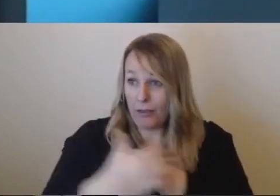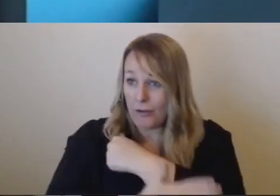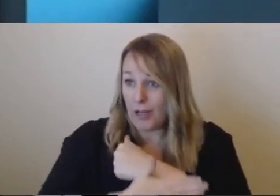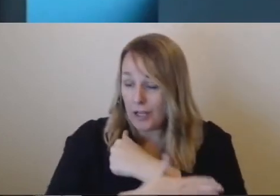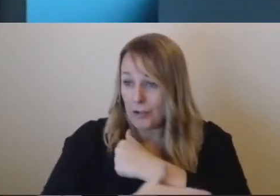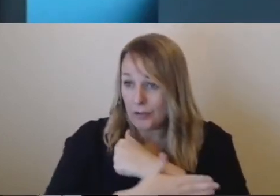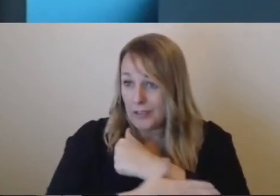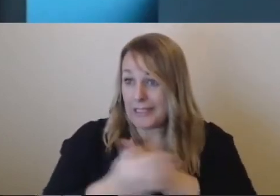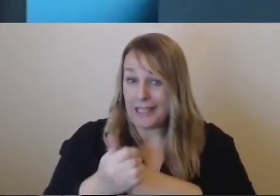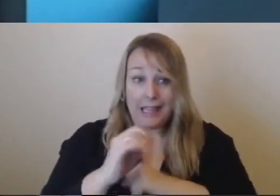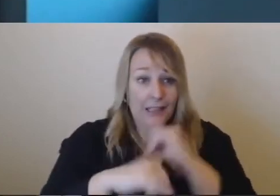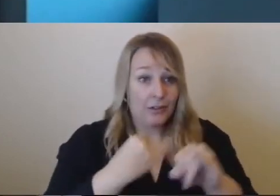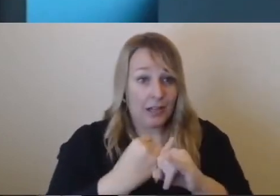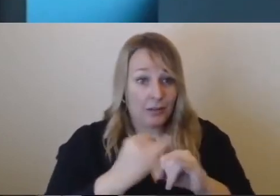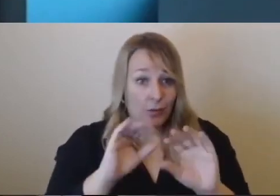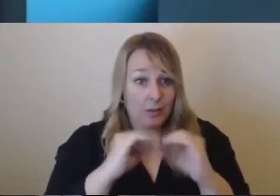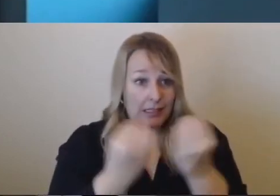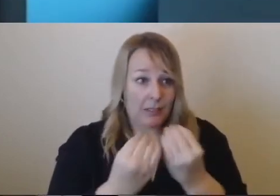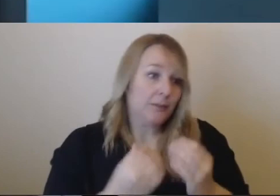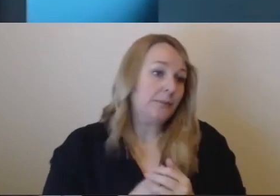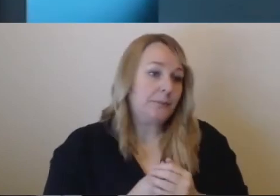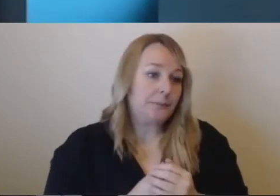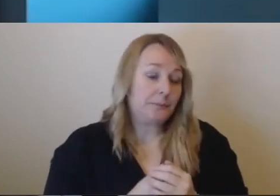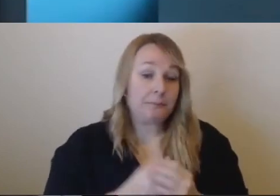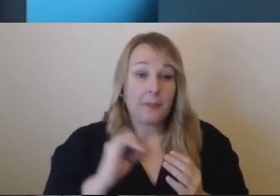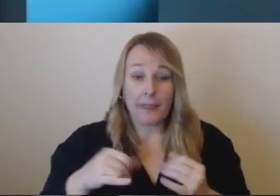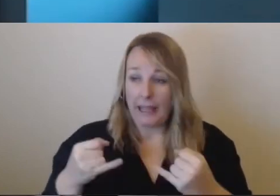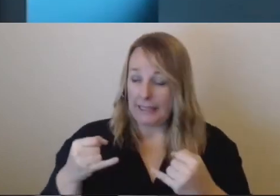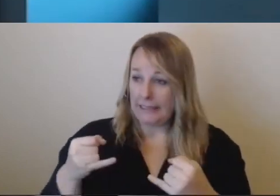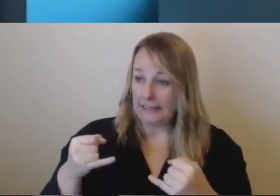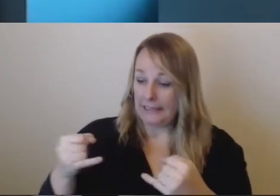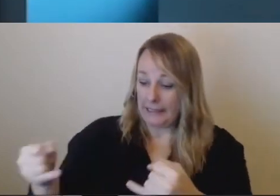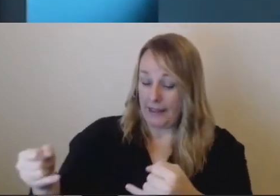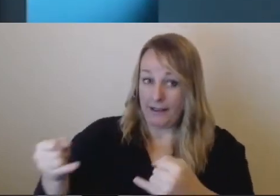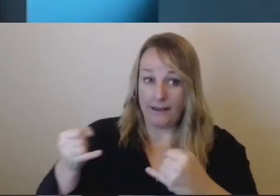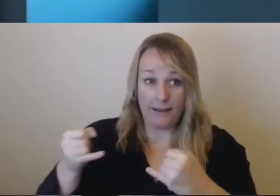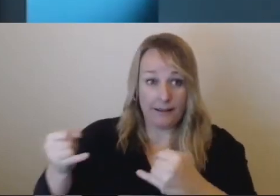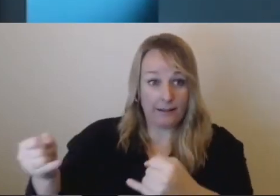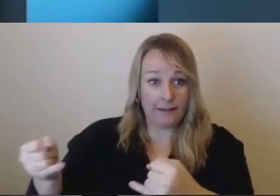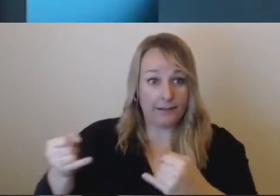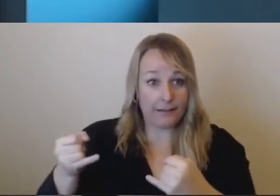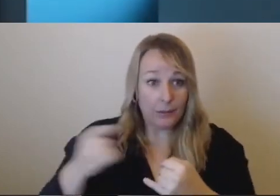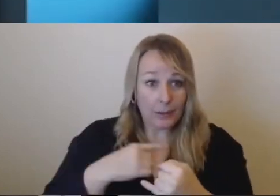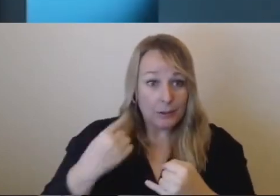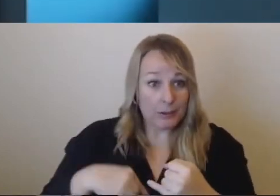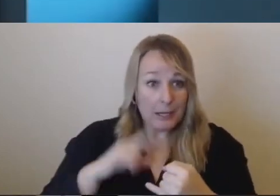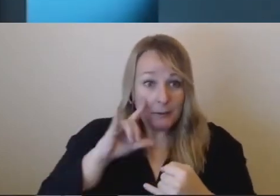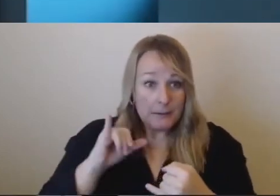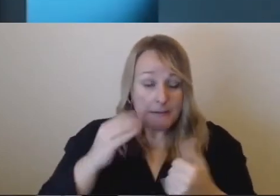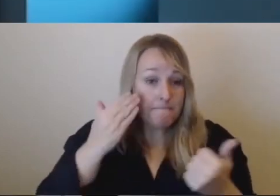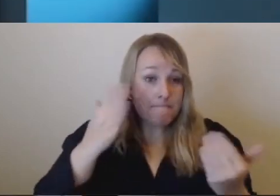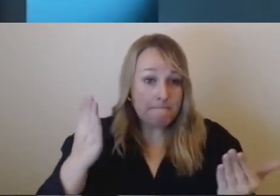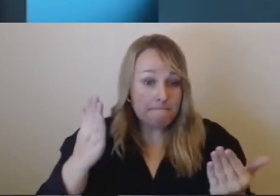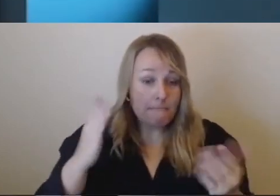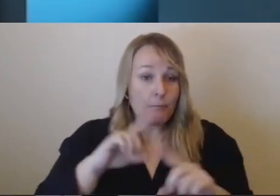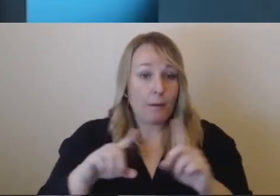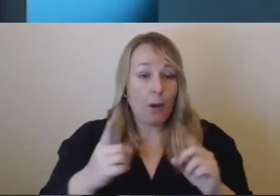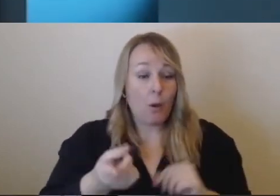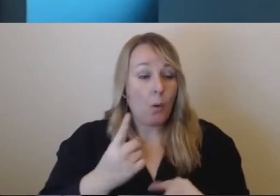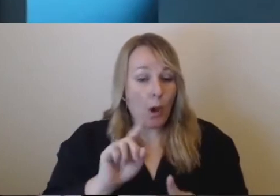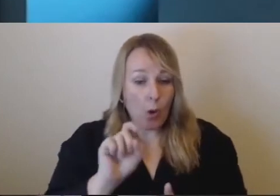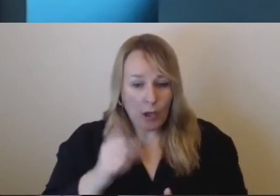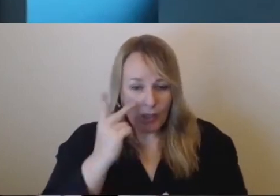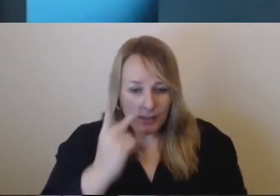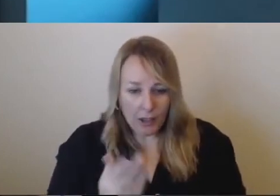international organizations. I'm not sure where that line is going to end up with China. I think that, you know, one of the questions that I saw pop up was related